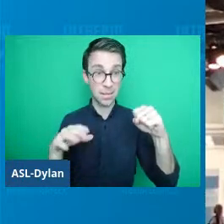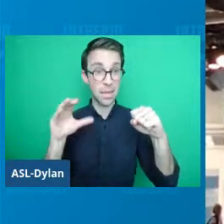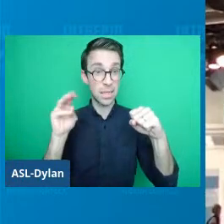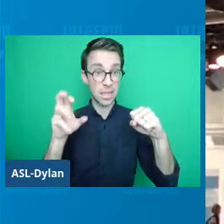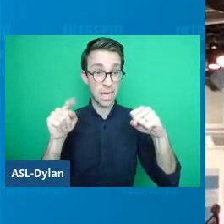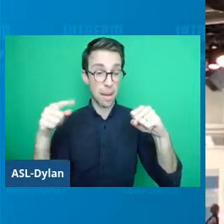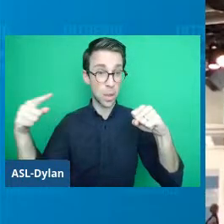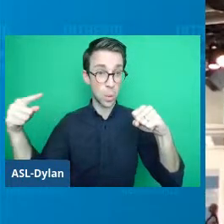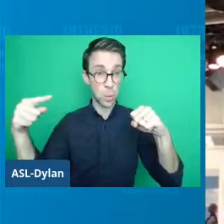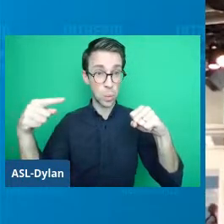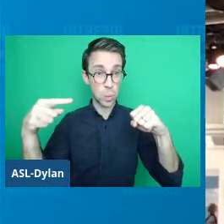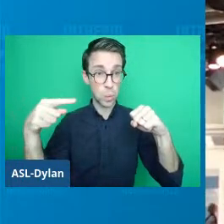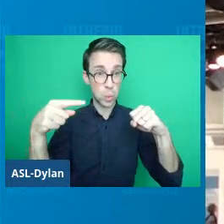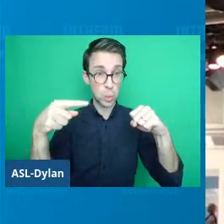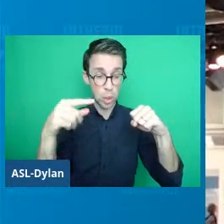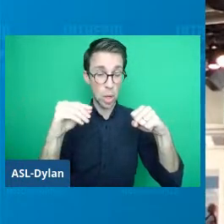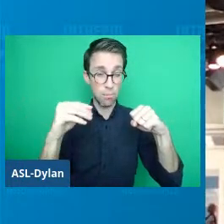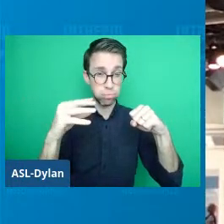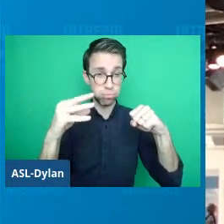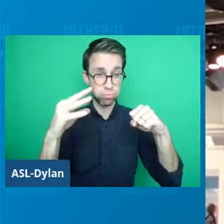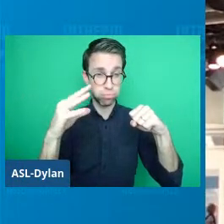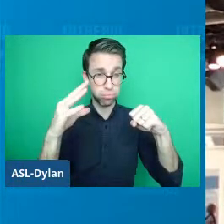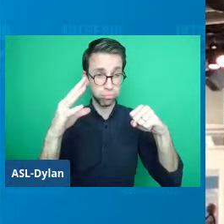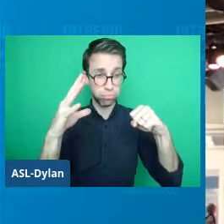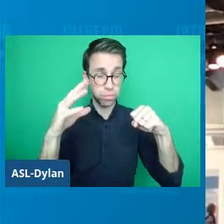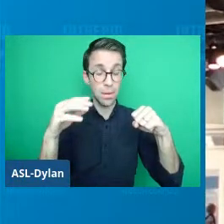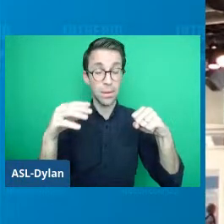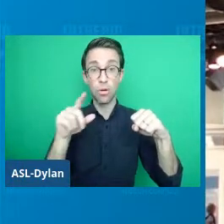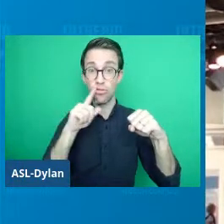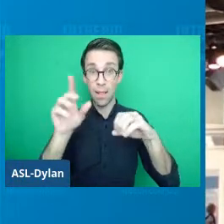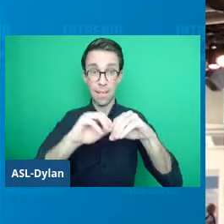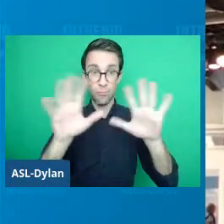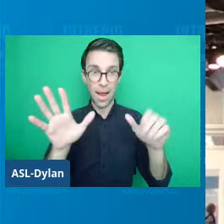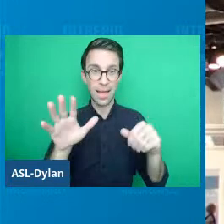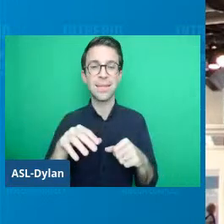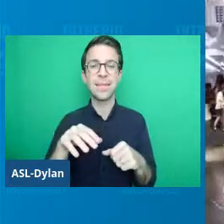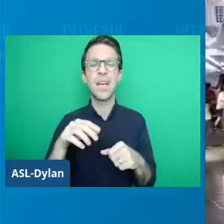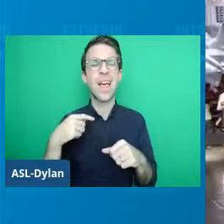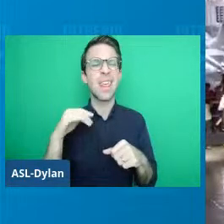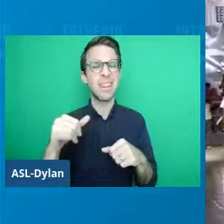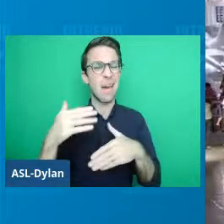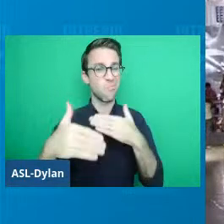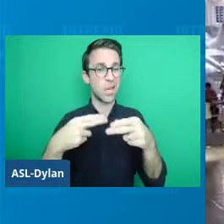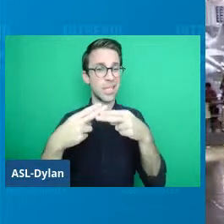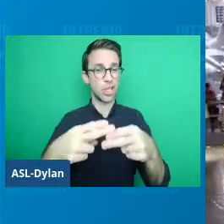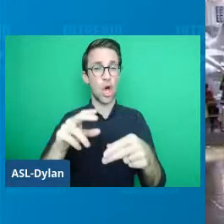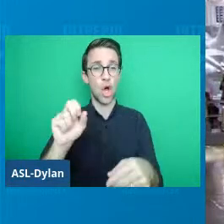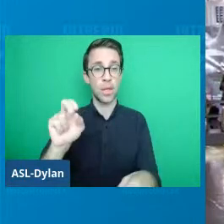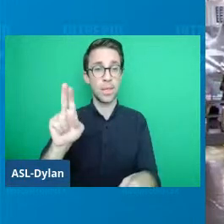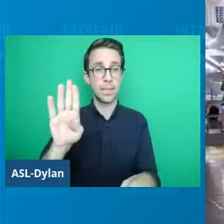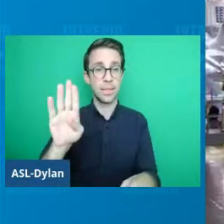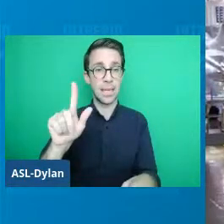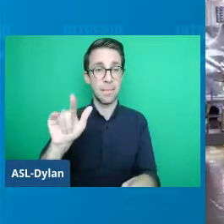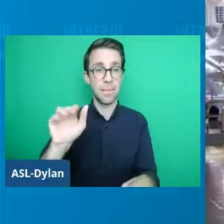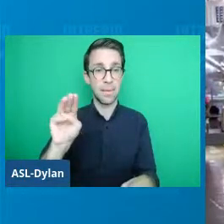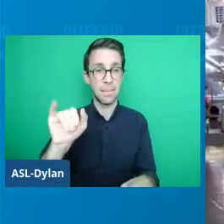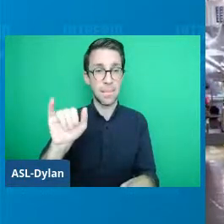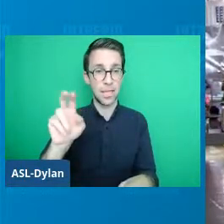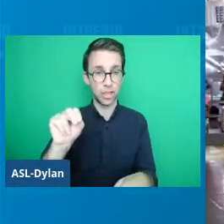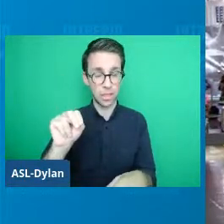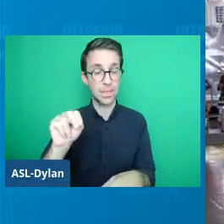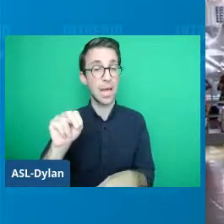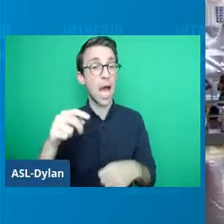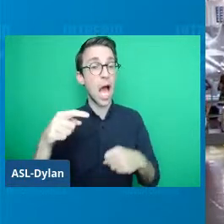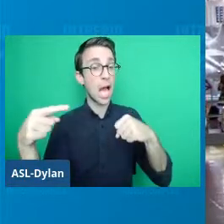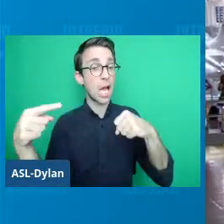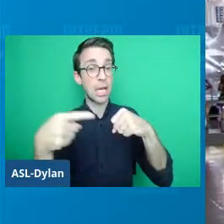call sublimation. Our experiment today is going to recreate that process for you. Comets are made up mostly of ice. Now this